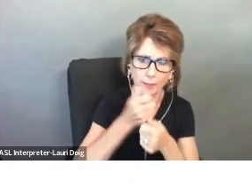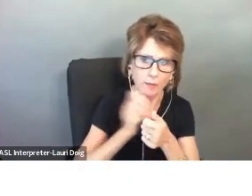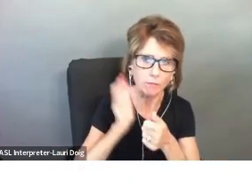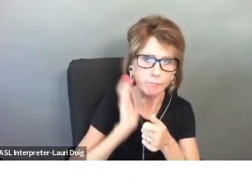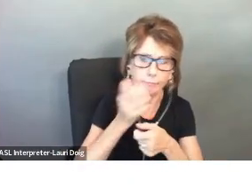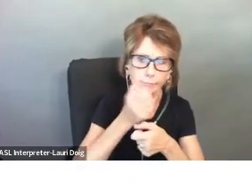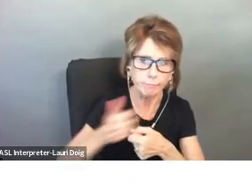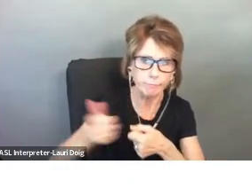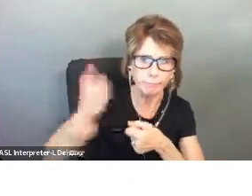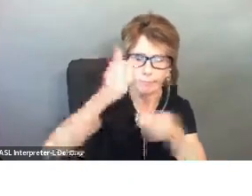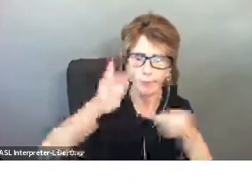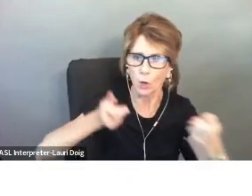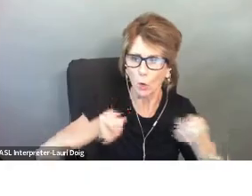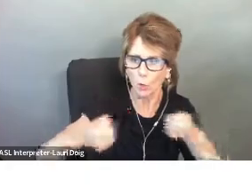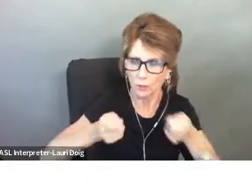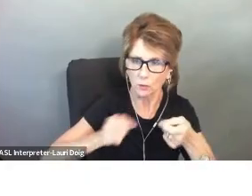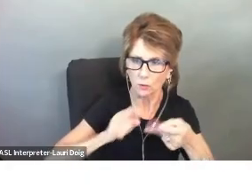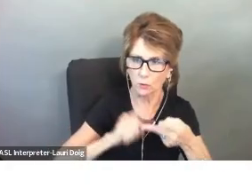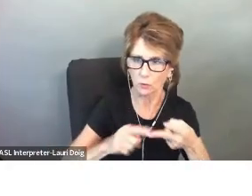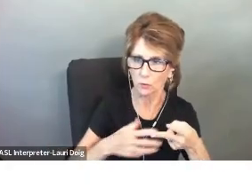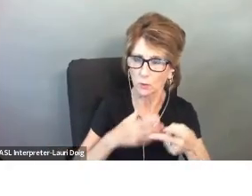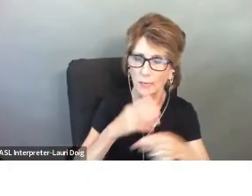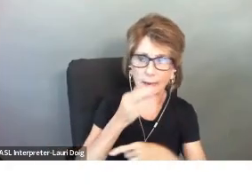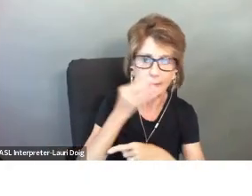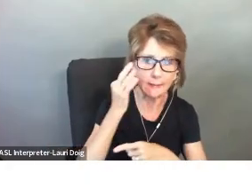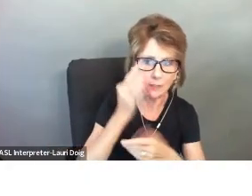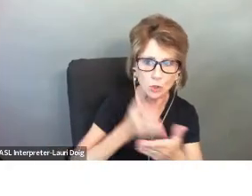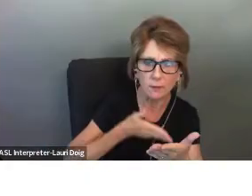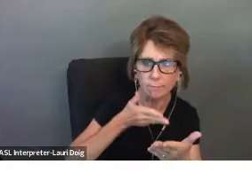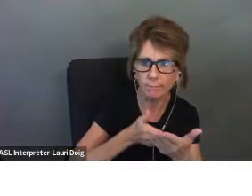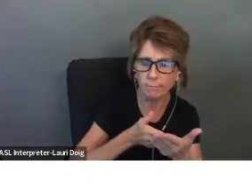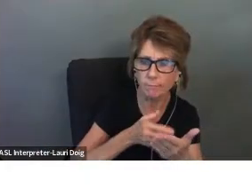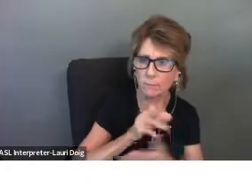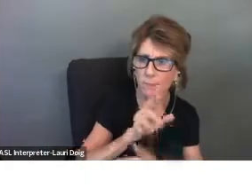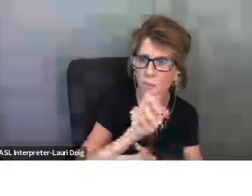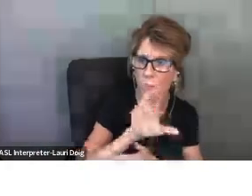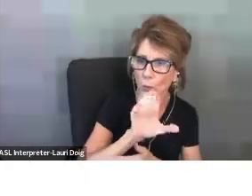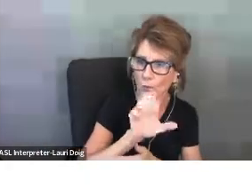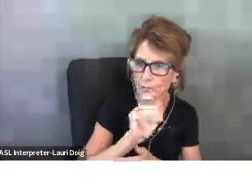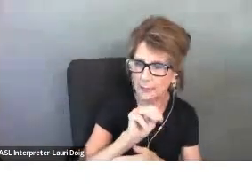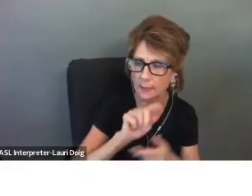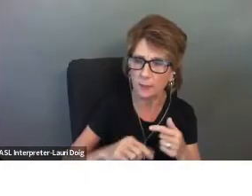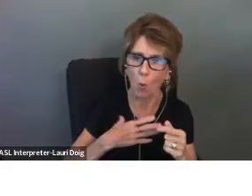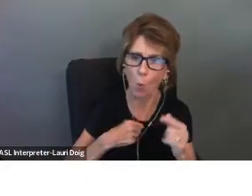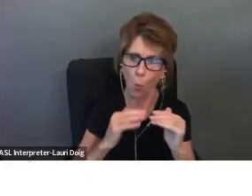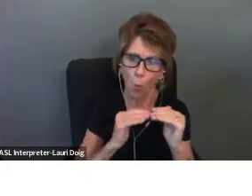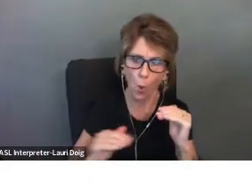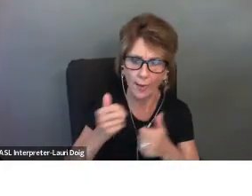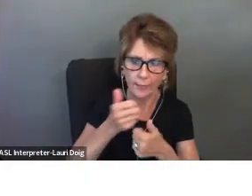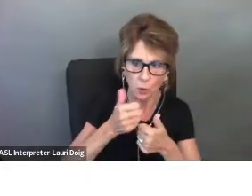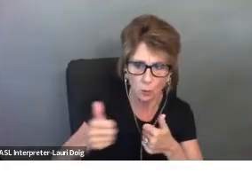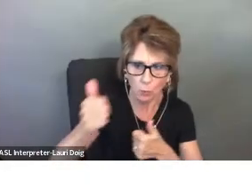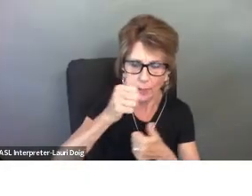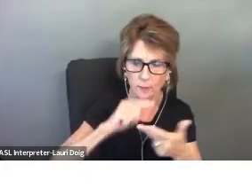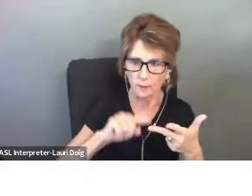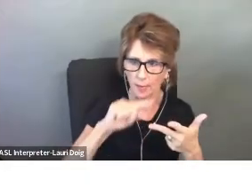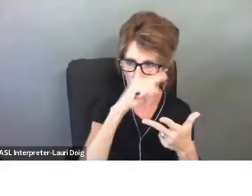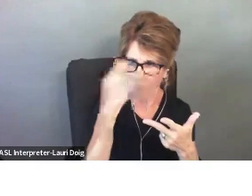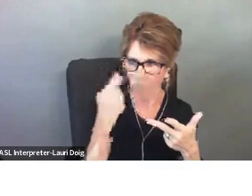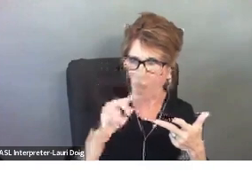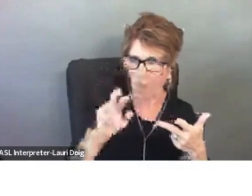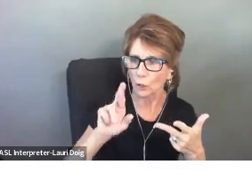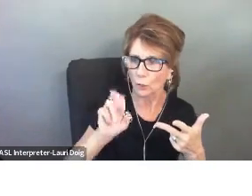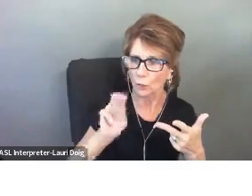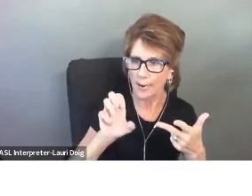anti-Indigenous racism, white supremacism, and anti-Black racism on which the city and our legal systems are